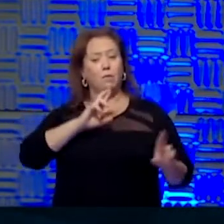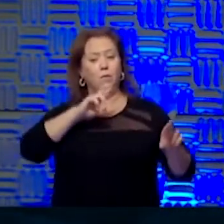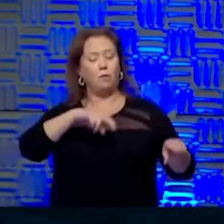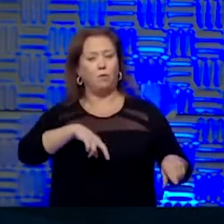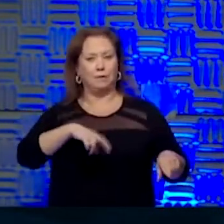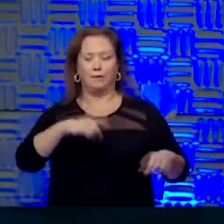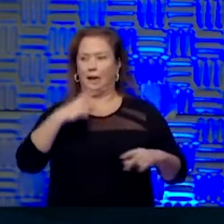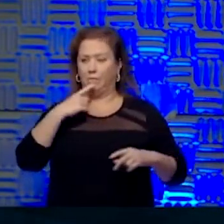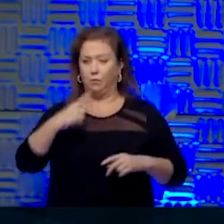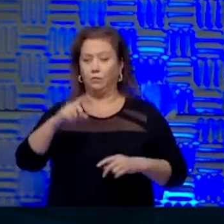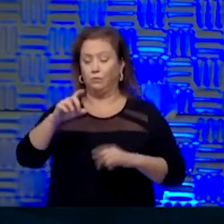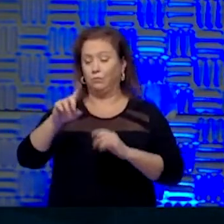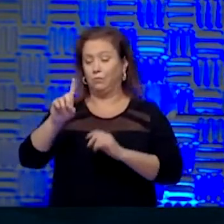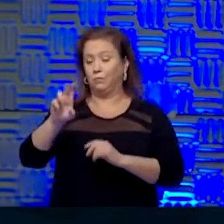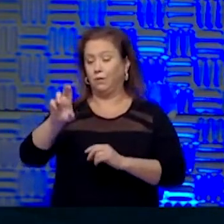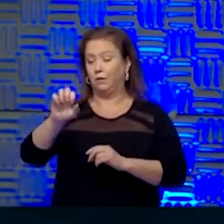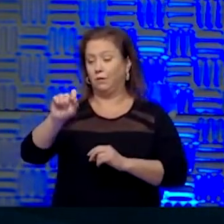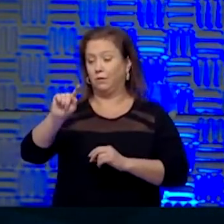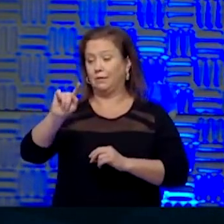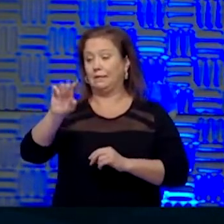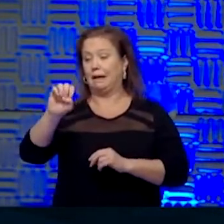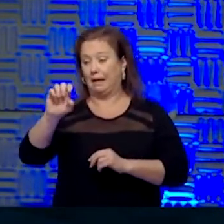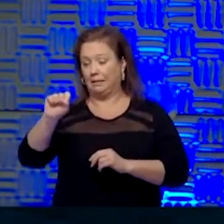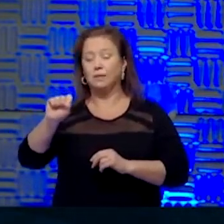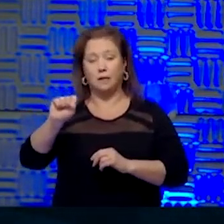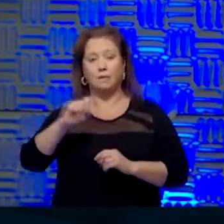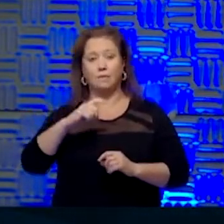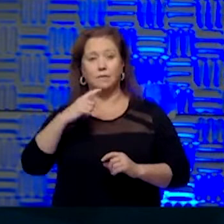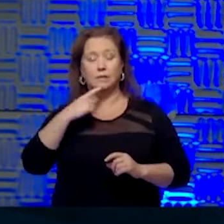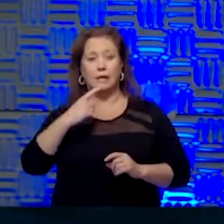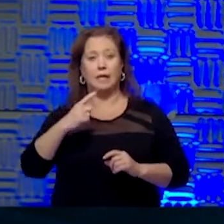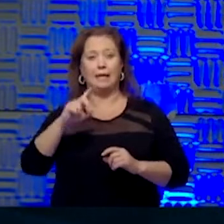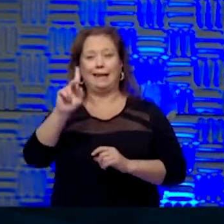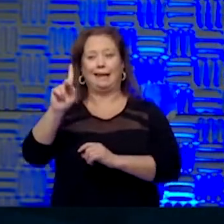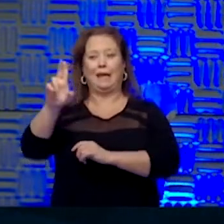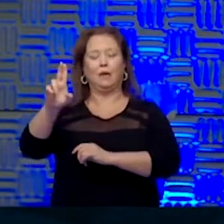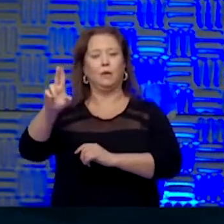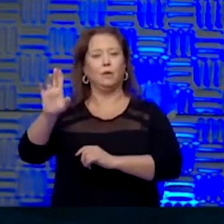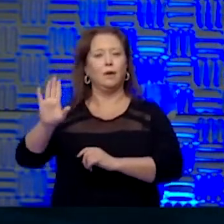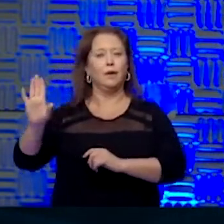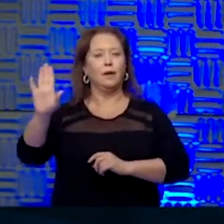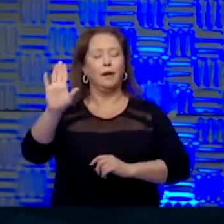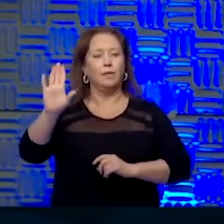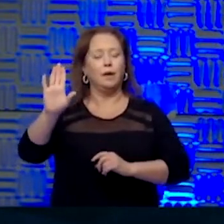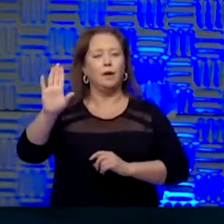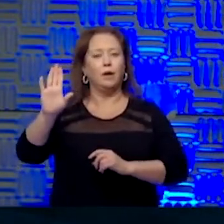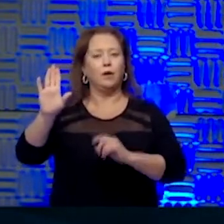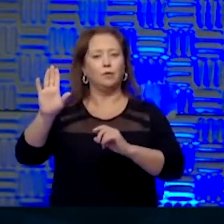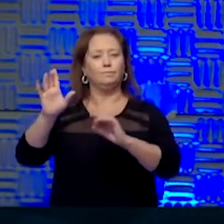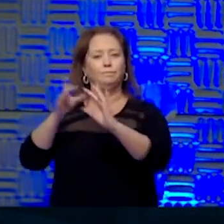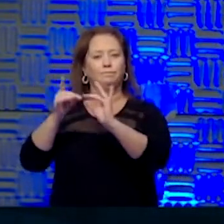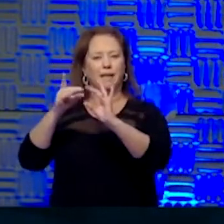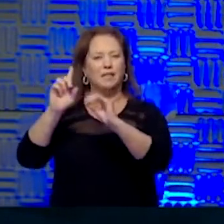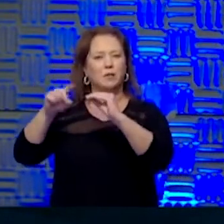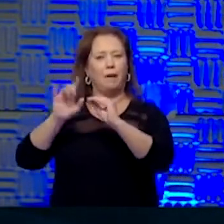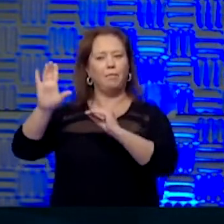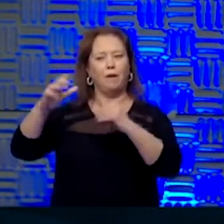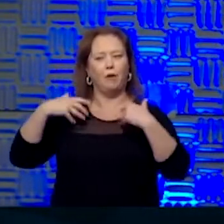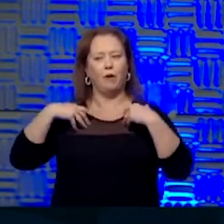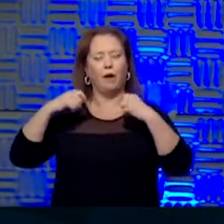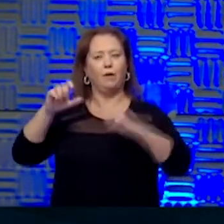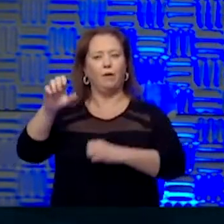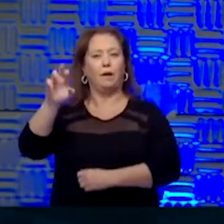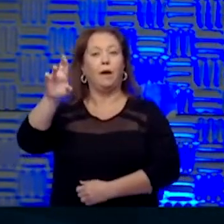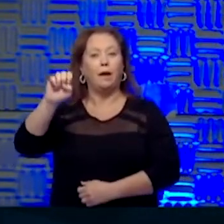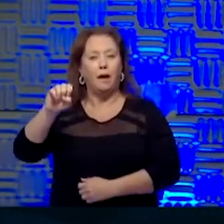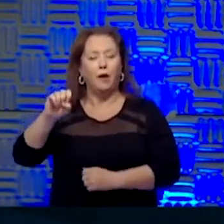quoted you, Dr. Stites, in those conversations about what KU says about their healthcare, their infectious disease